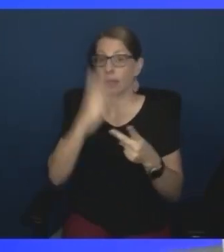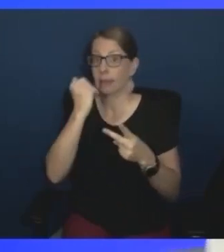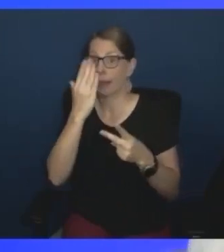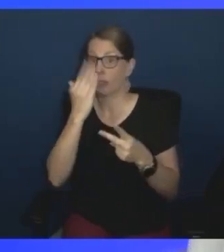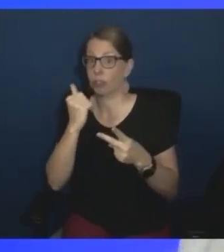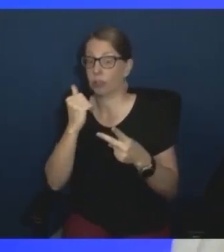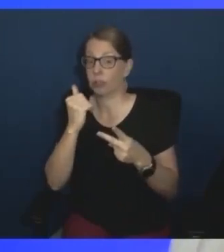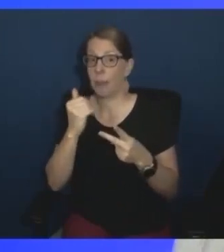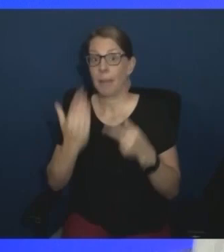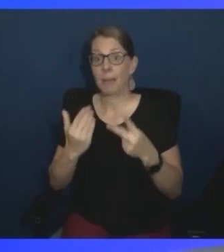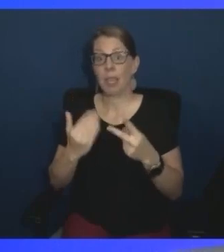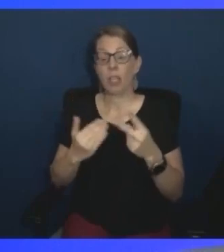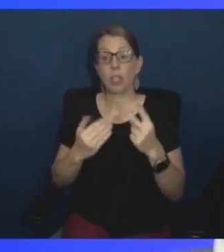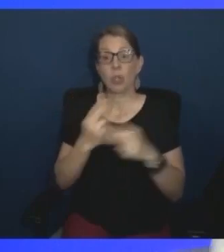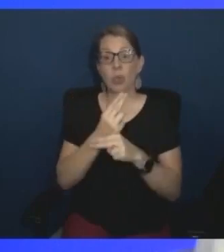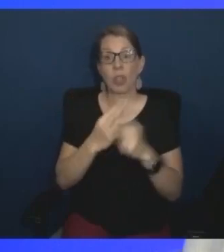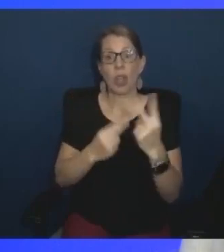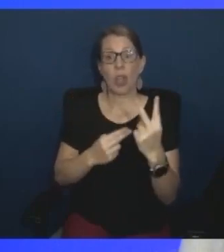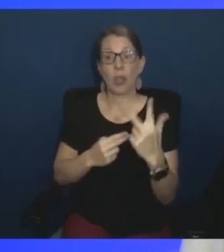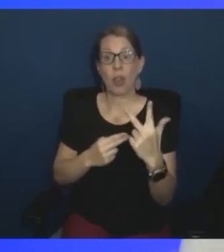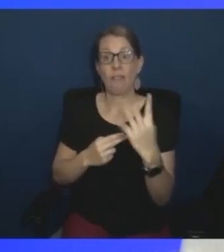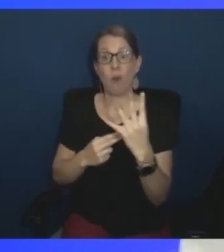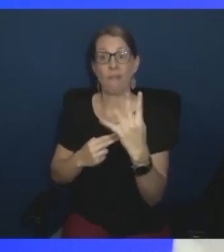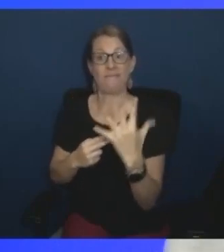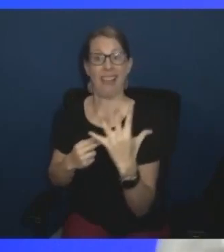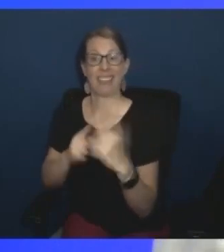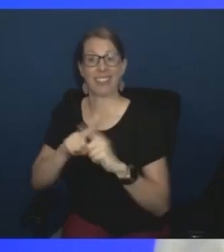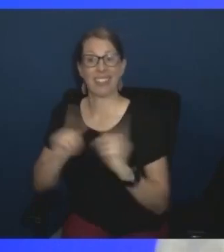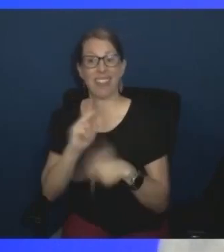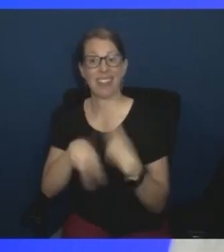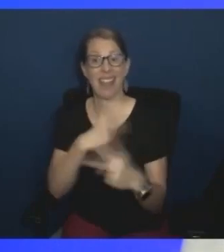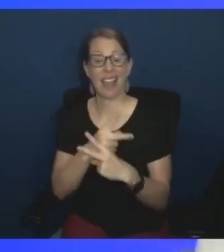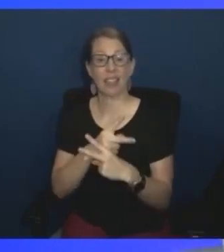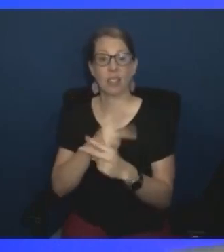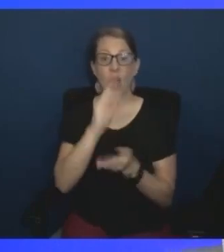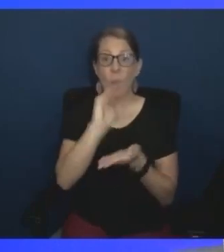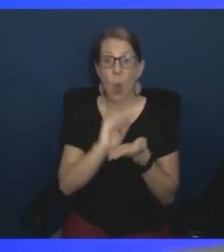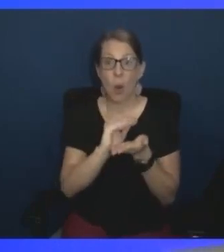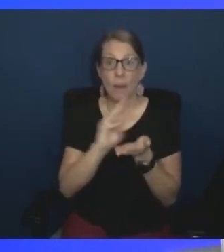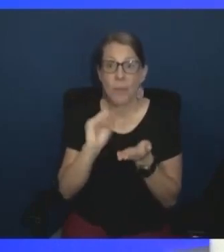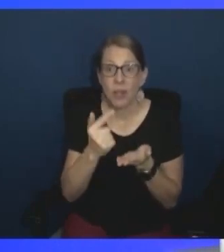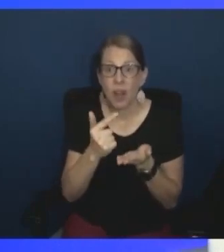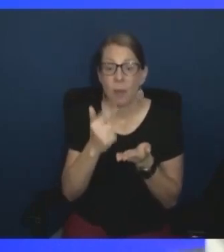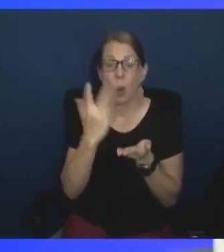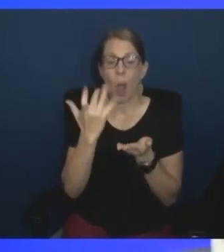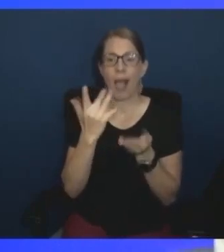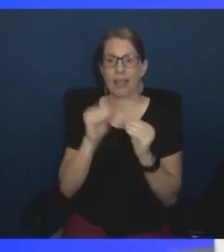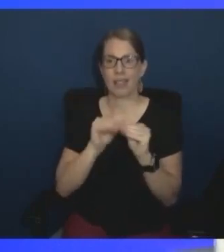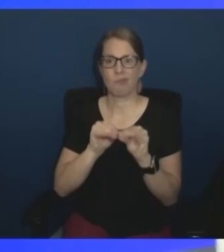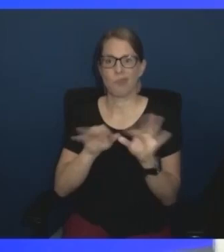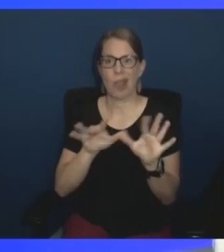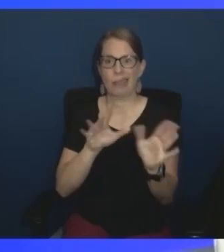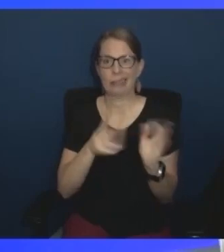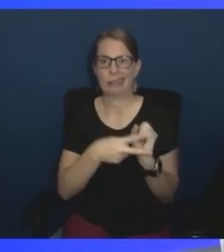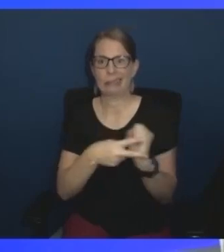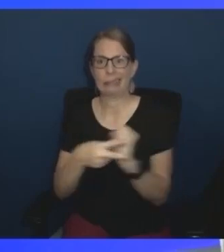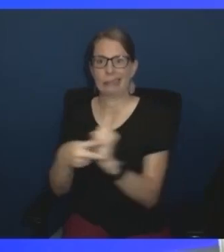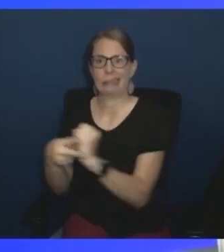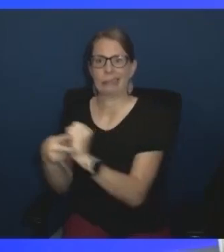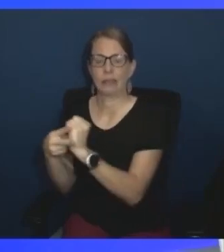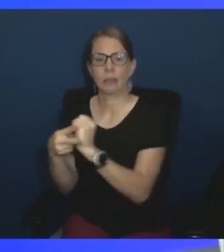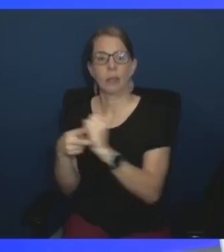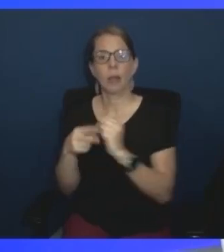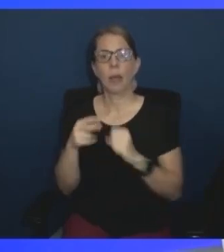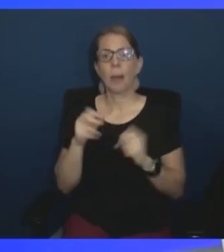3, 4, 5 at lower doses to try to spread the resources out and make sure that we're preserving all of our potential options down the